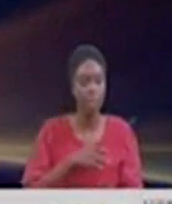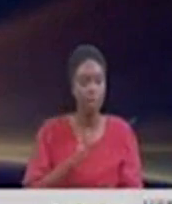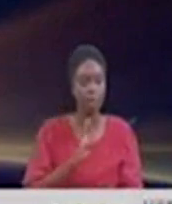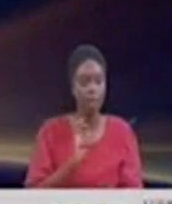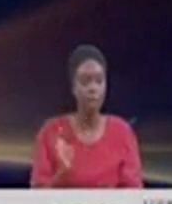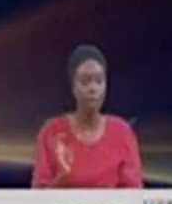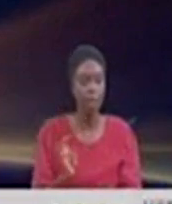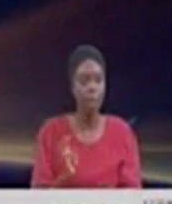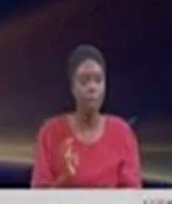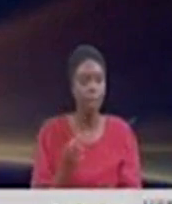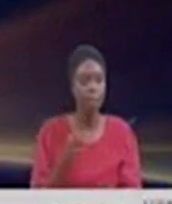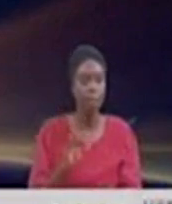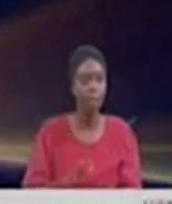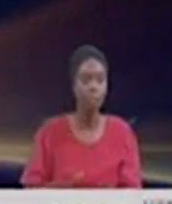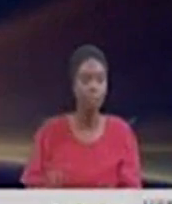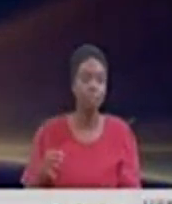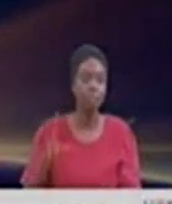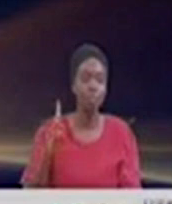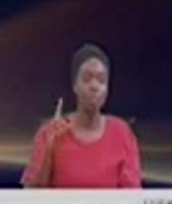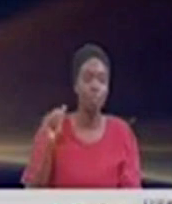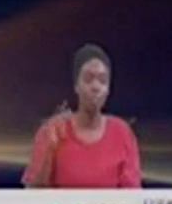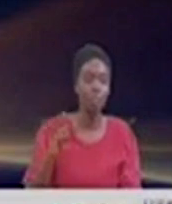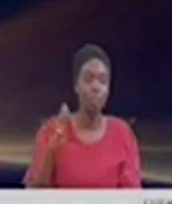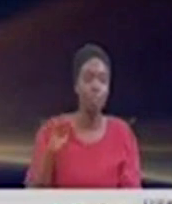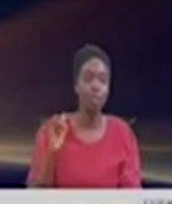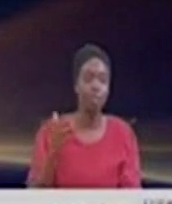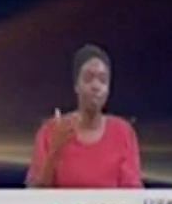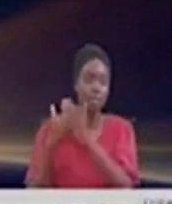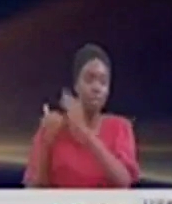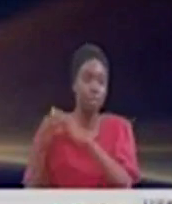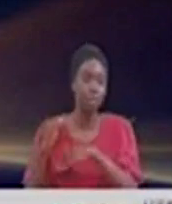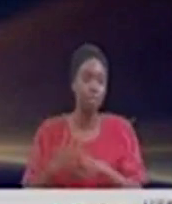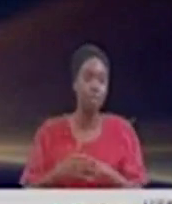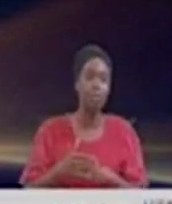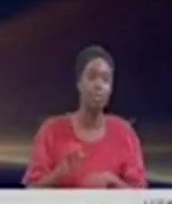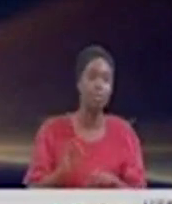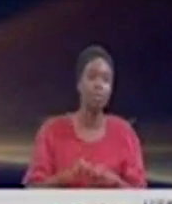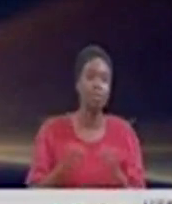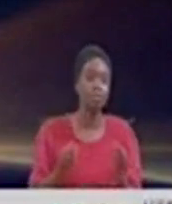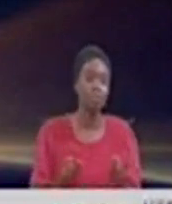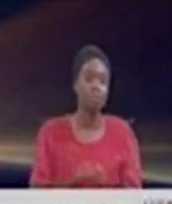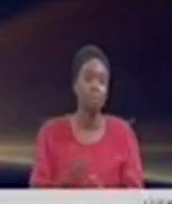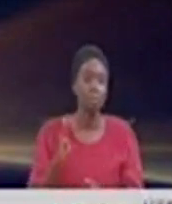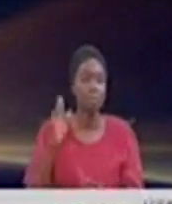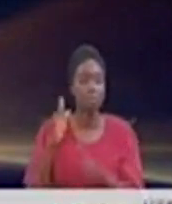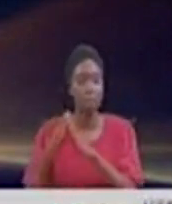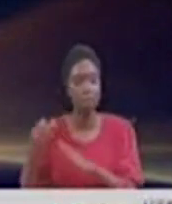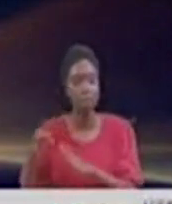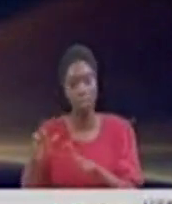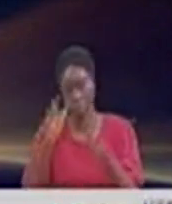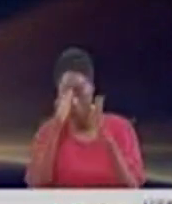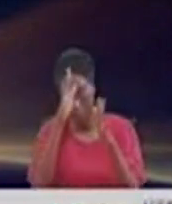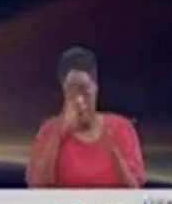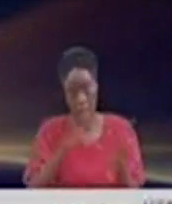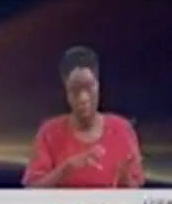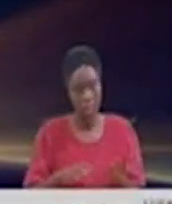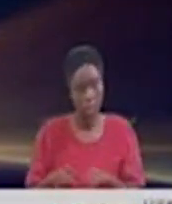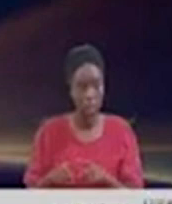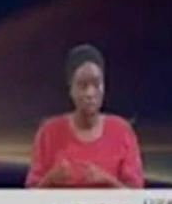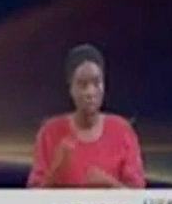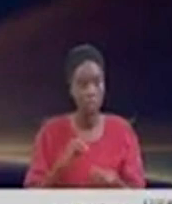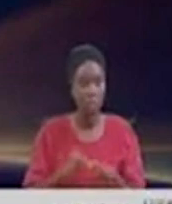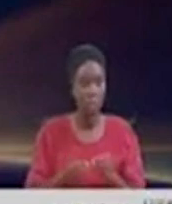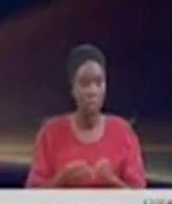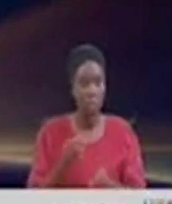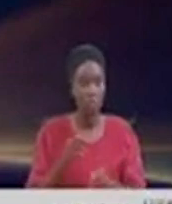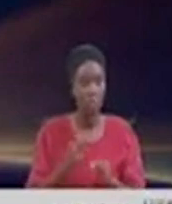35,400. Of the children of Dan, by their generations, after their families, by the house of their fathers,